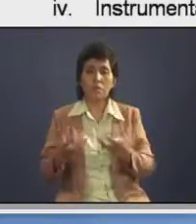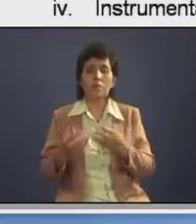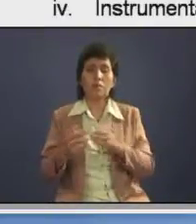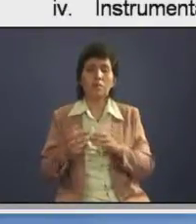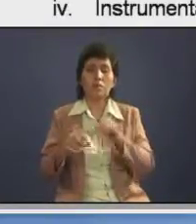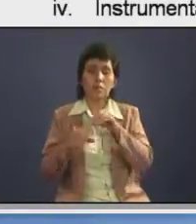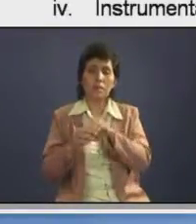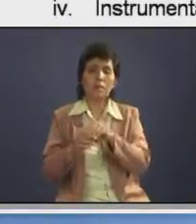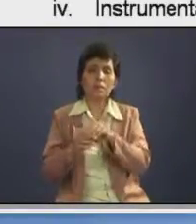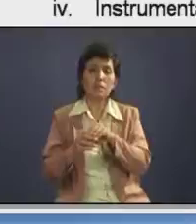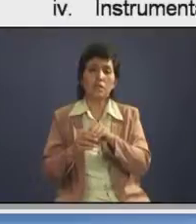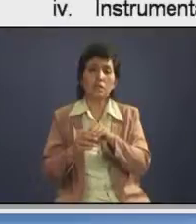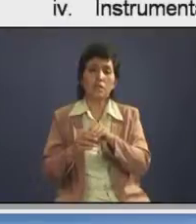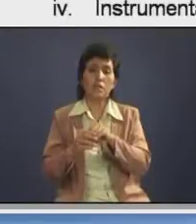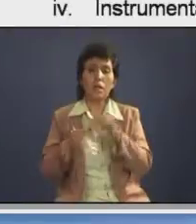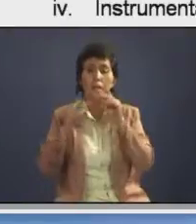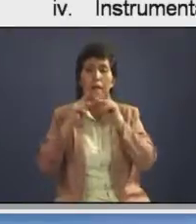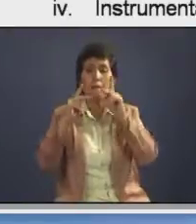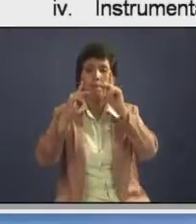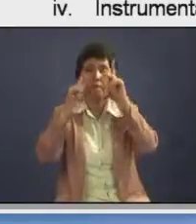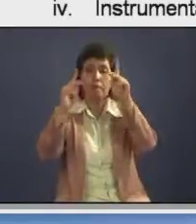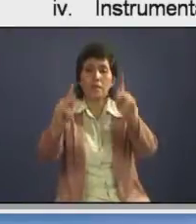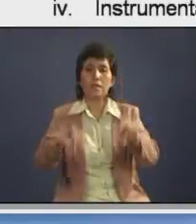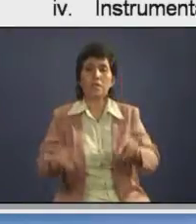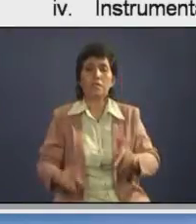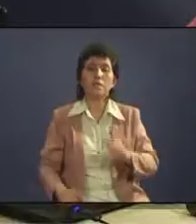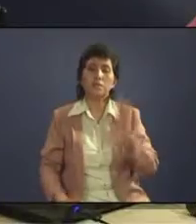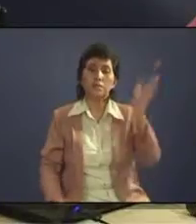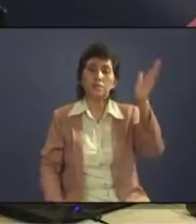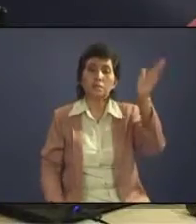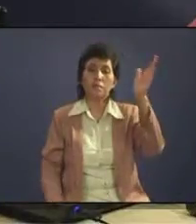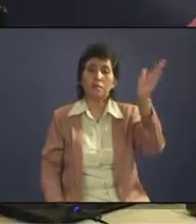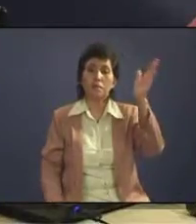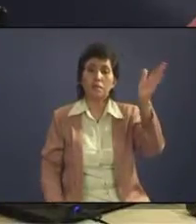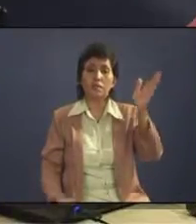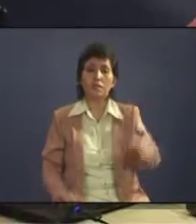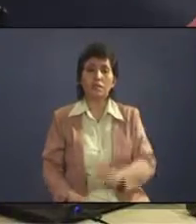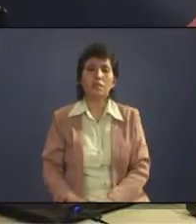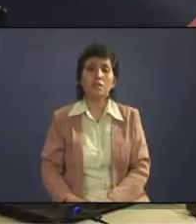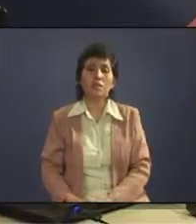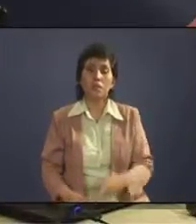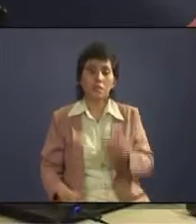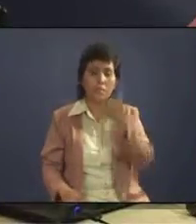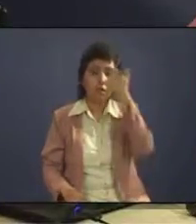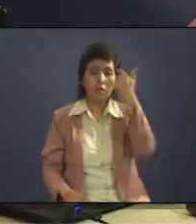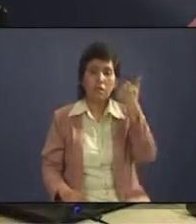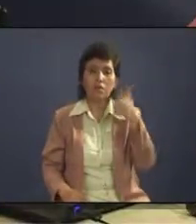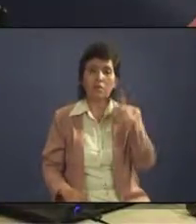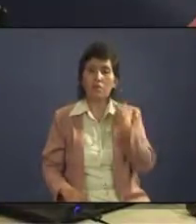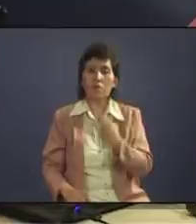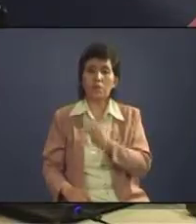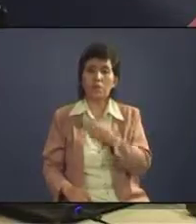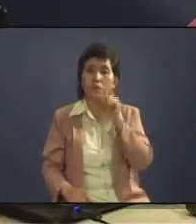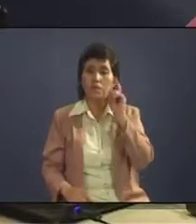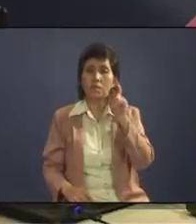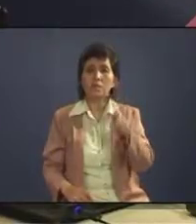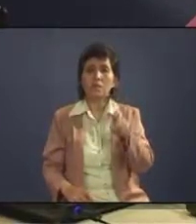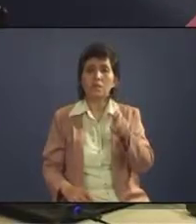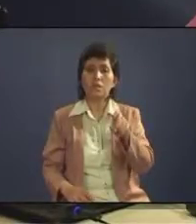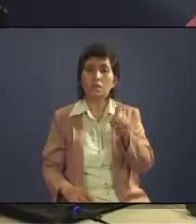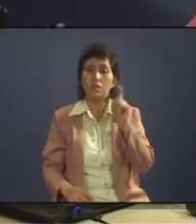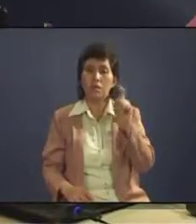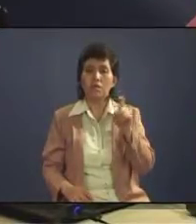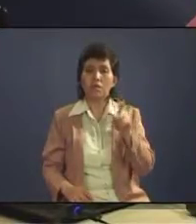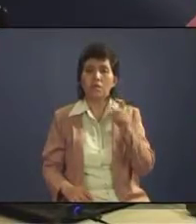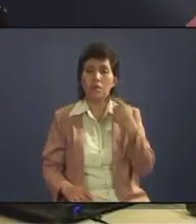level. Like I say in the public speaking, I try to make the best friends with them because we need support at the time. It is natural.